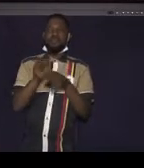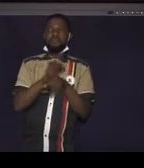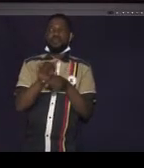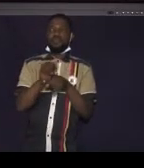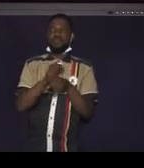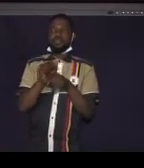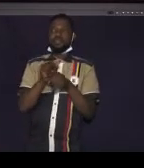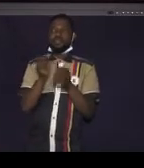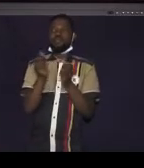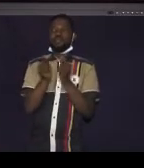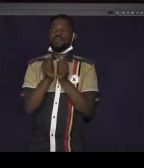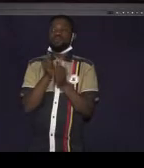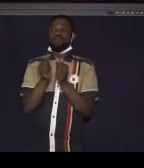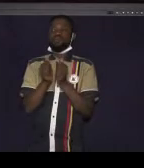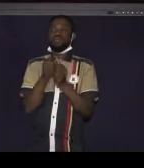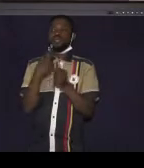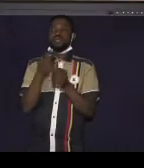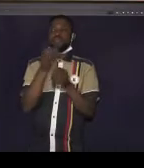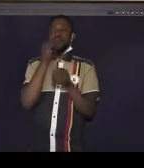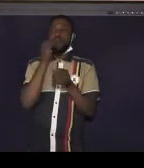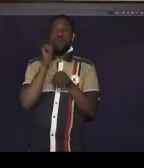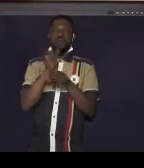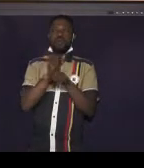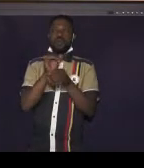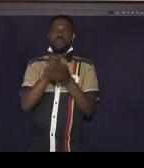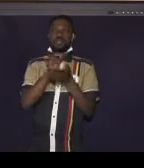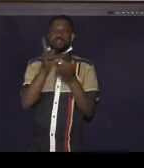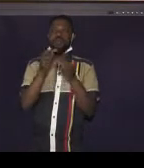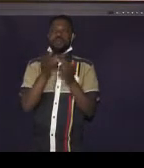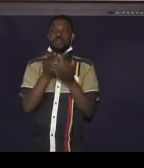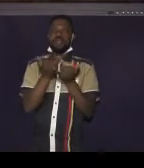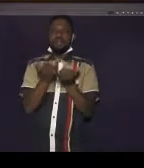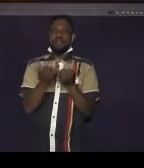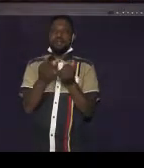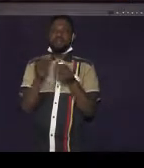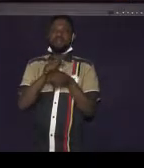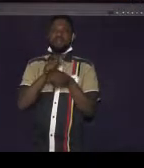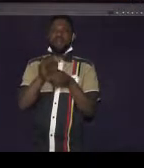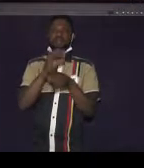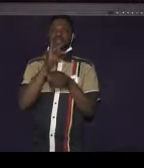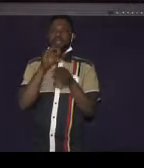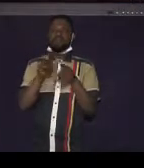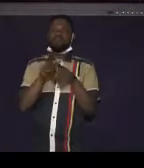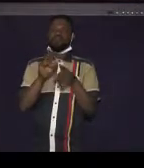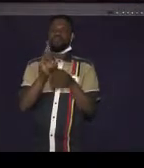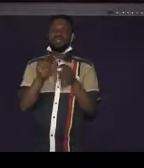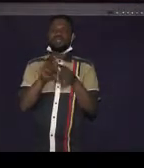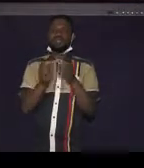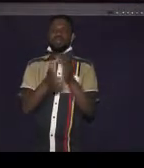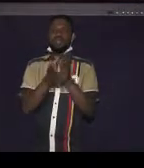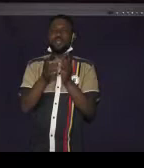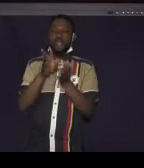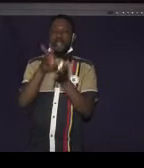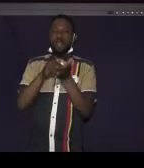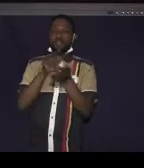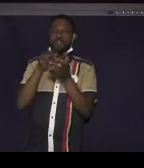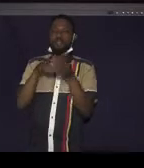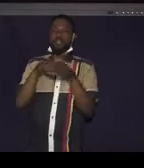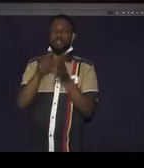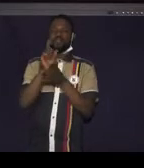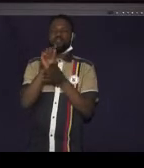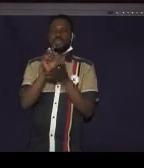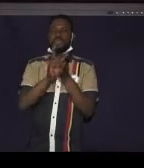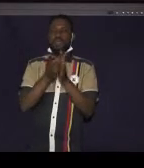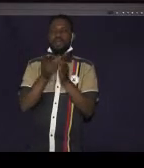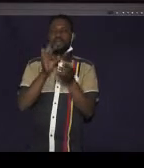homework which is coming right up. Practice, use the same techniques. Copy this down in 20 seconds, and I'll